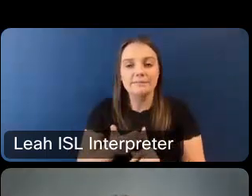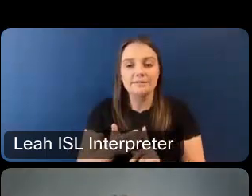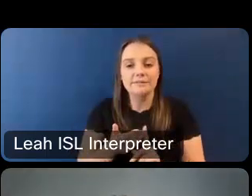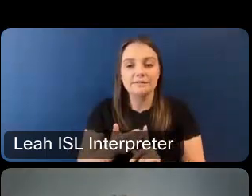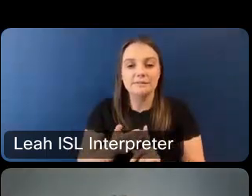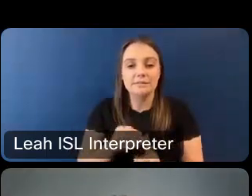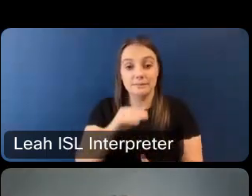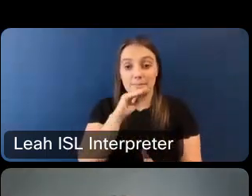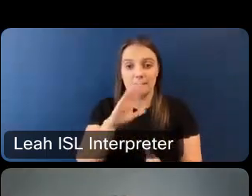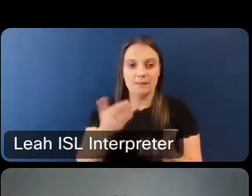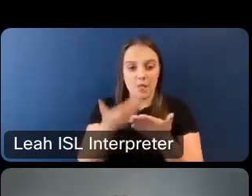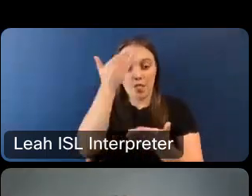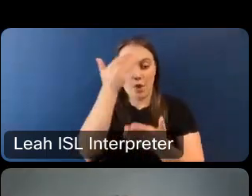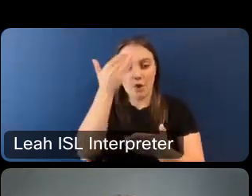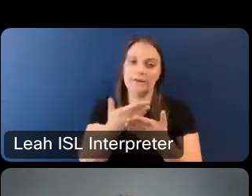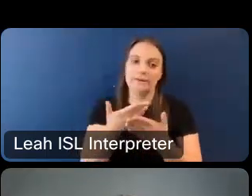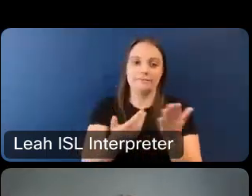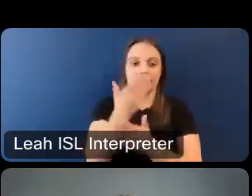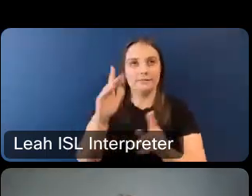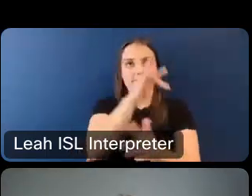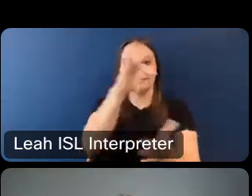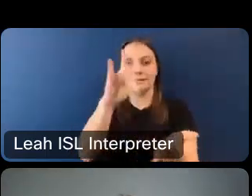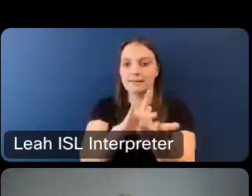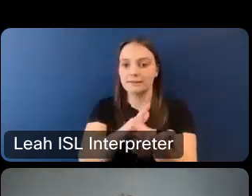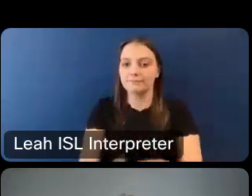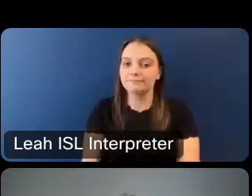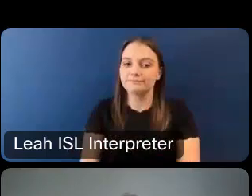the front line. So that's how we came to